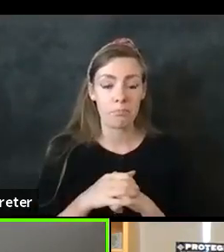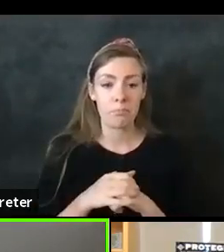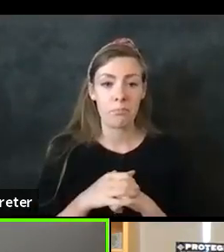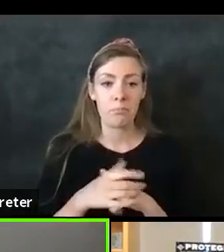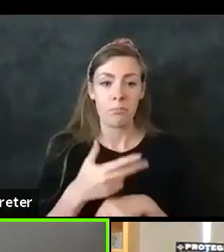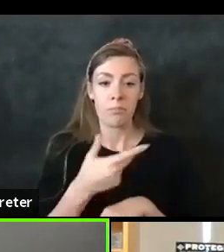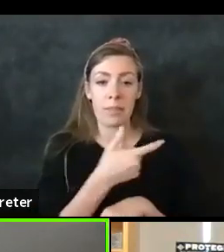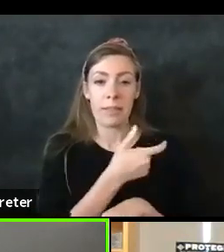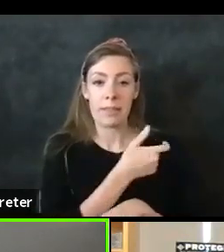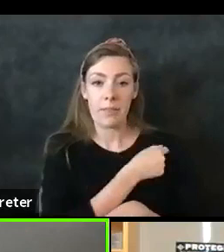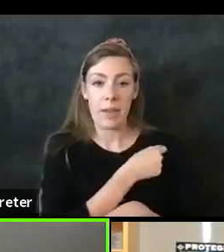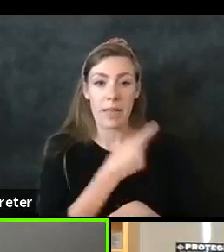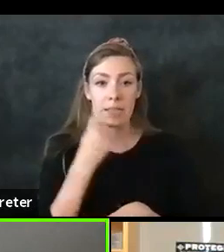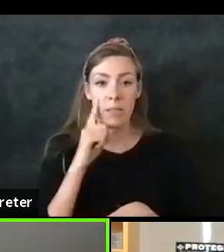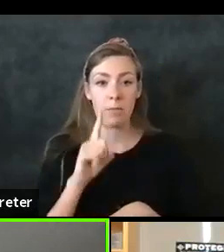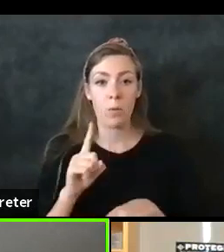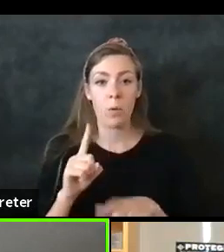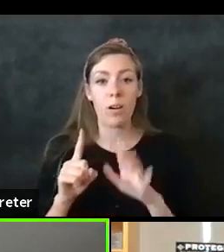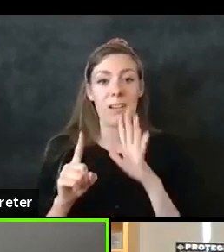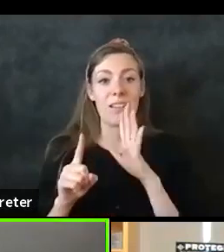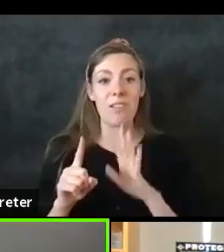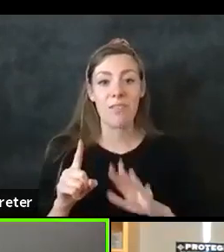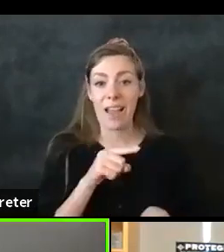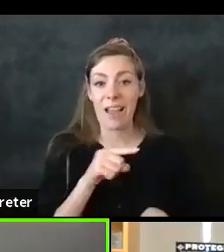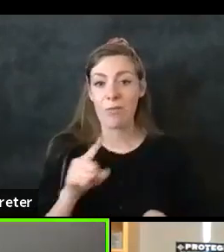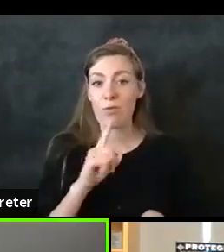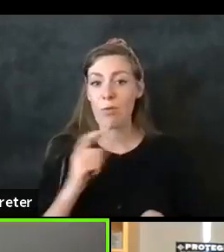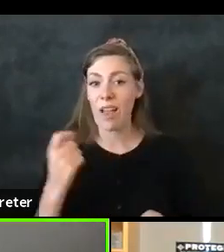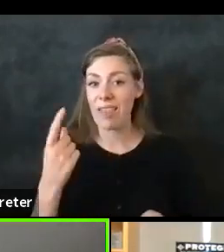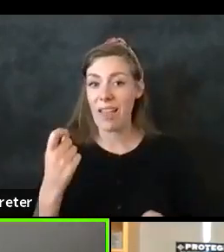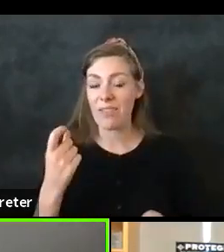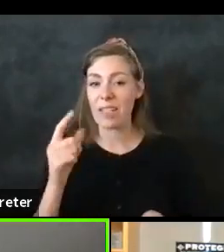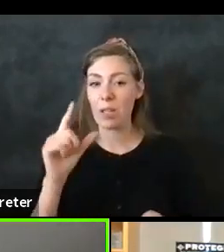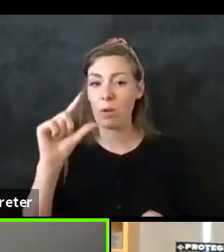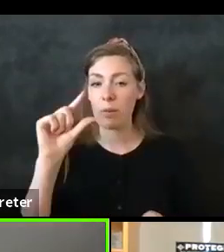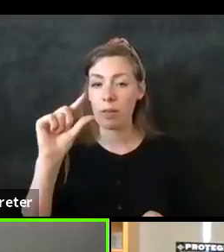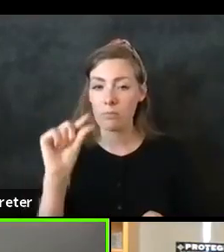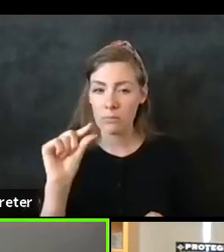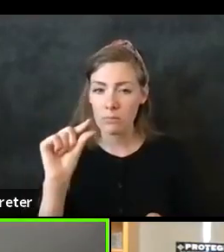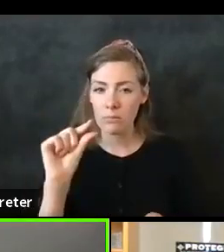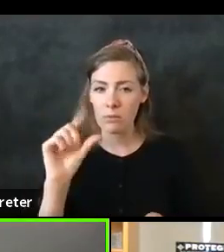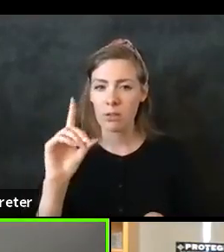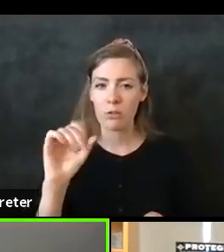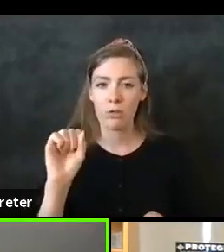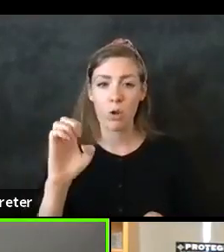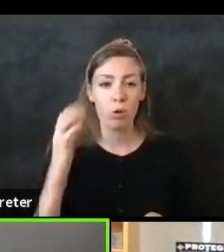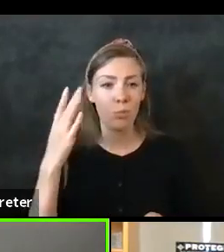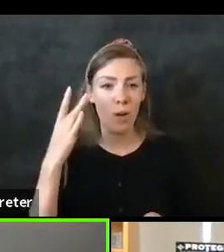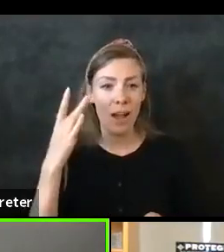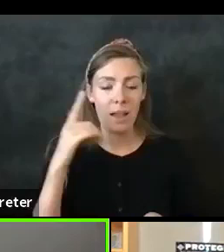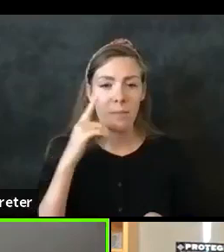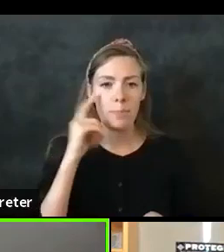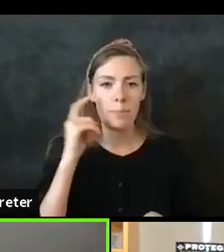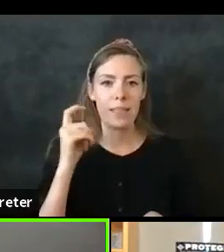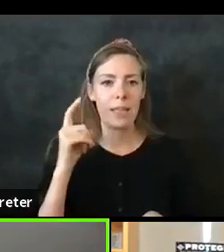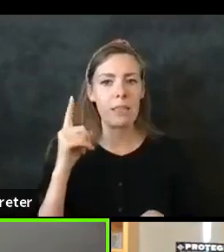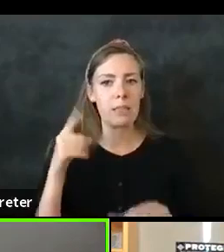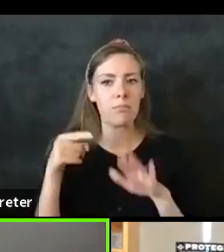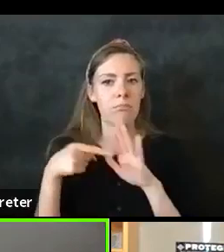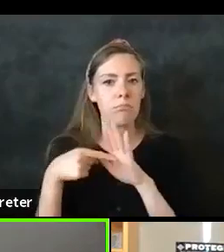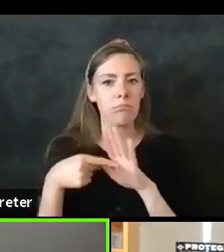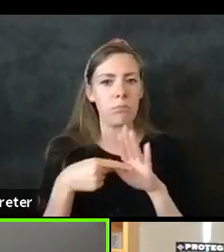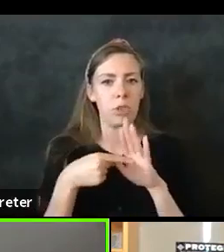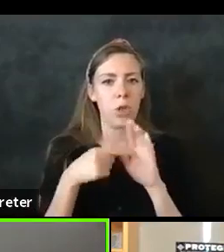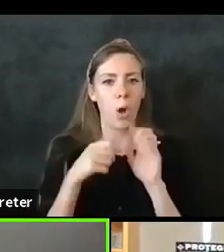vaccine, when it comes out for 5 to 11, is going to be a smaller dose, and that is because it has been shown that